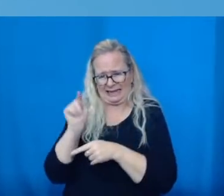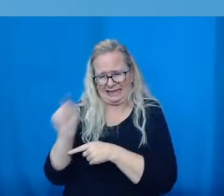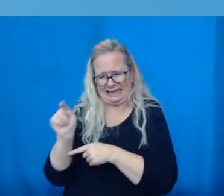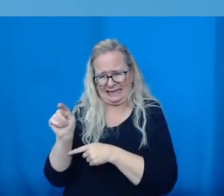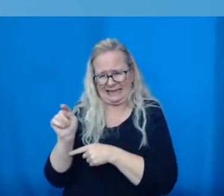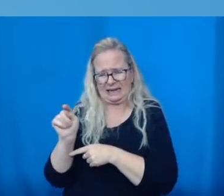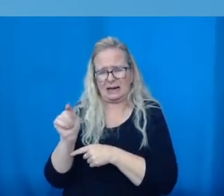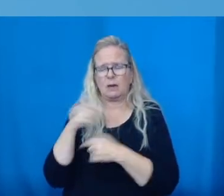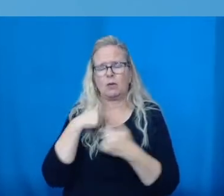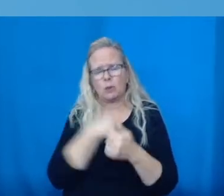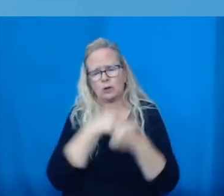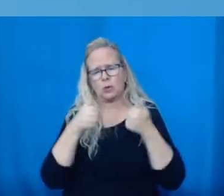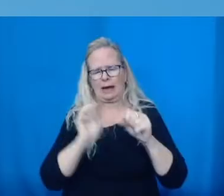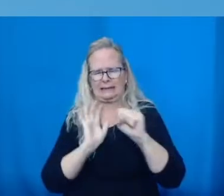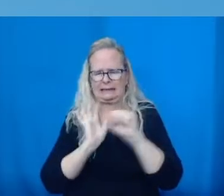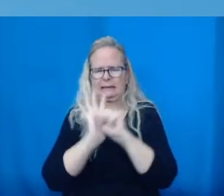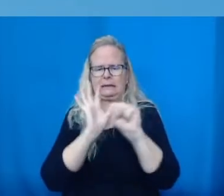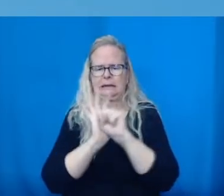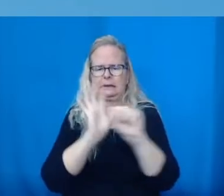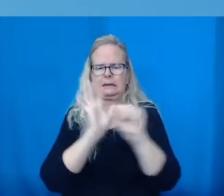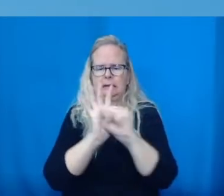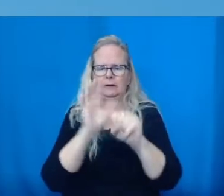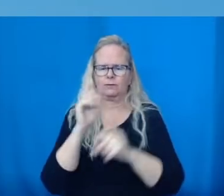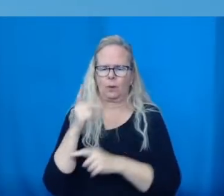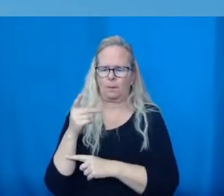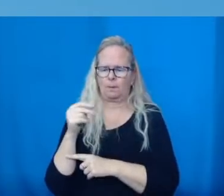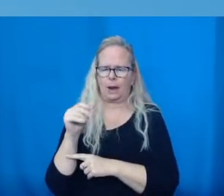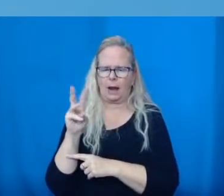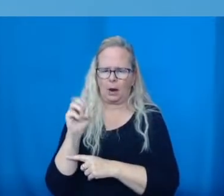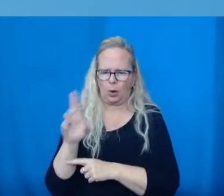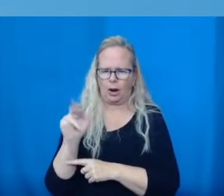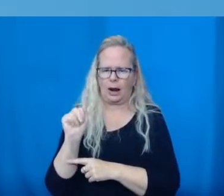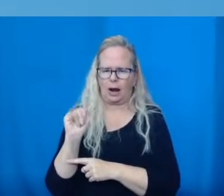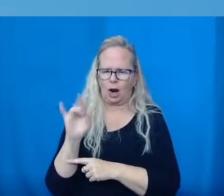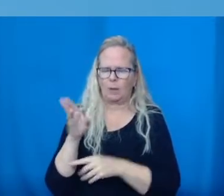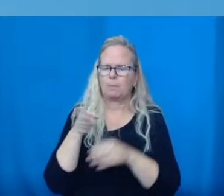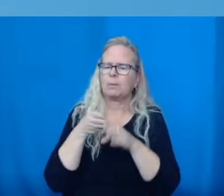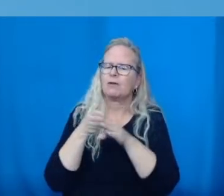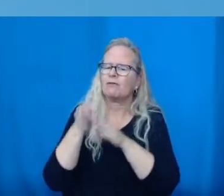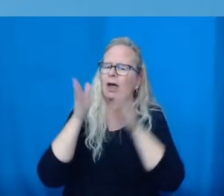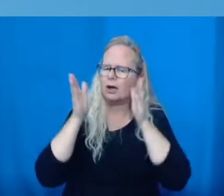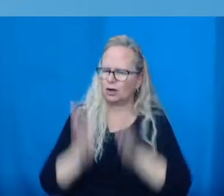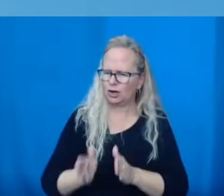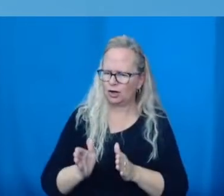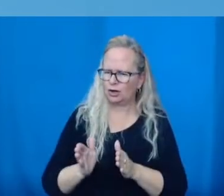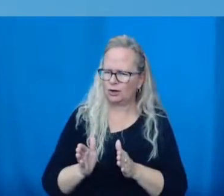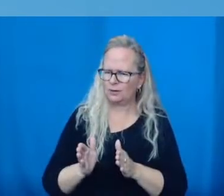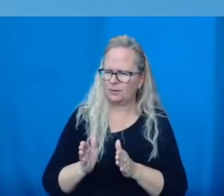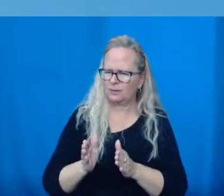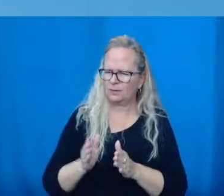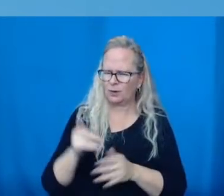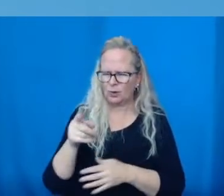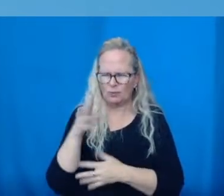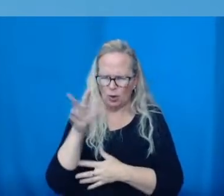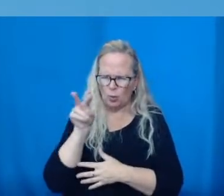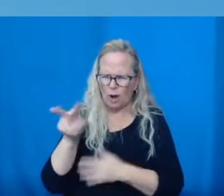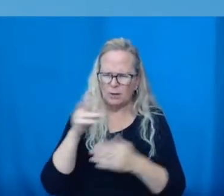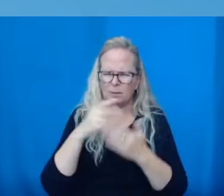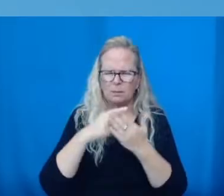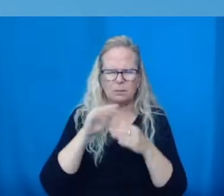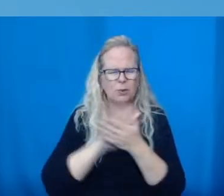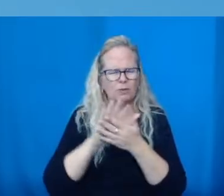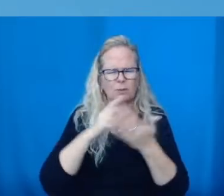Anatomy. So you'll see quite a lot of the doctors and nurses walking around a hospital in a powered air purifying respirator.